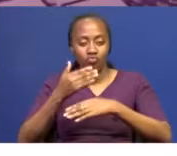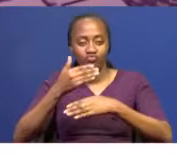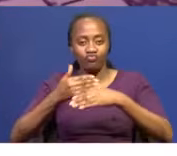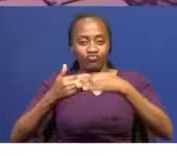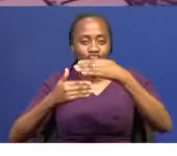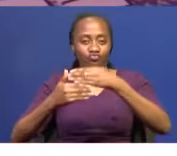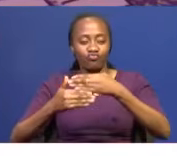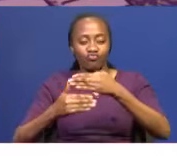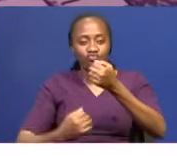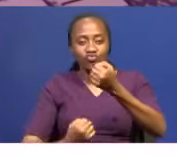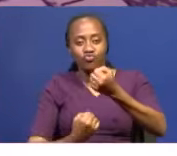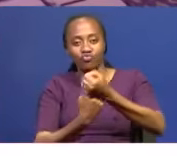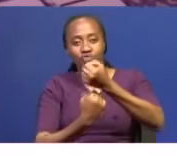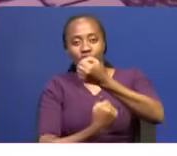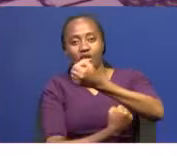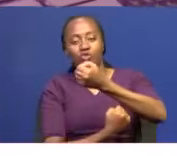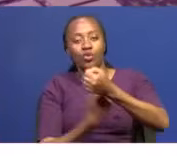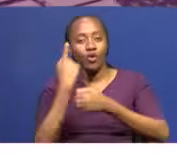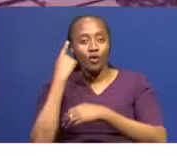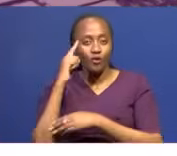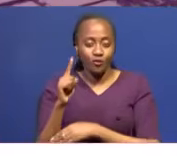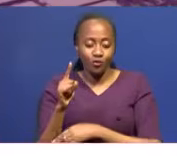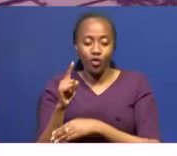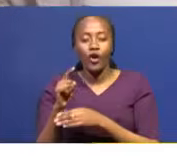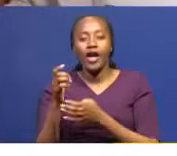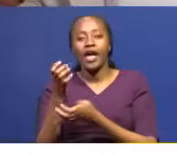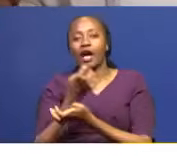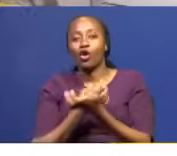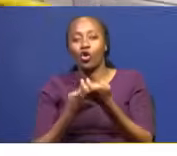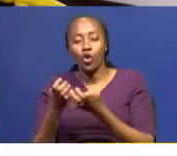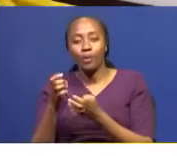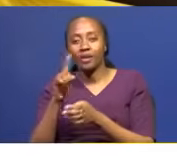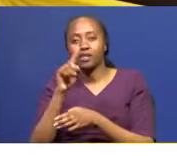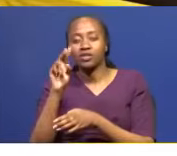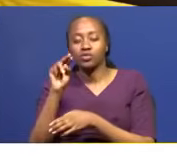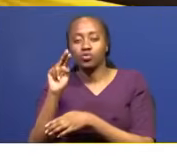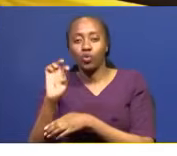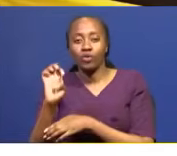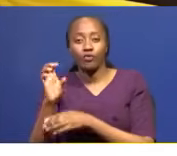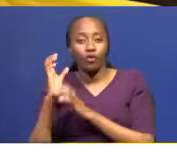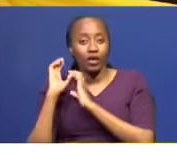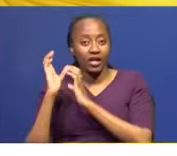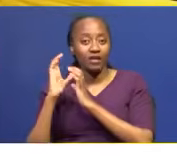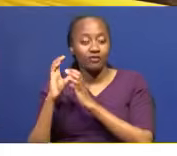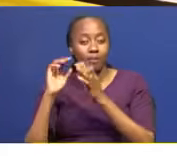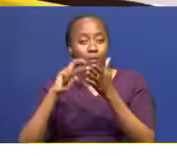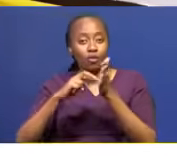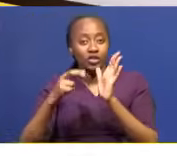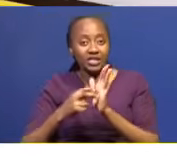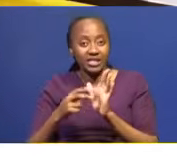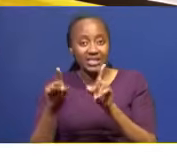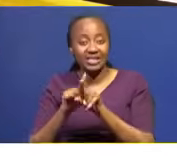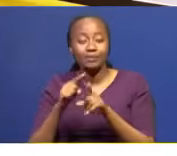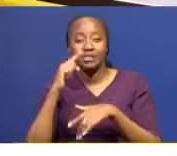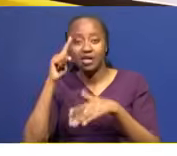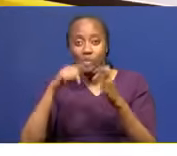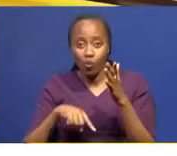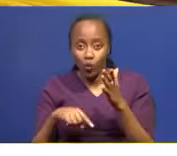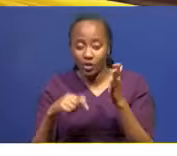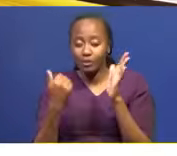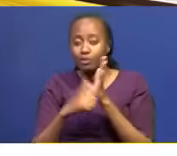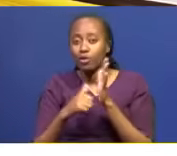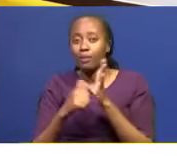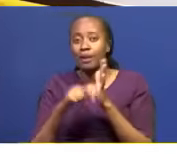Vipingo Special Economic Zone and inspected road projects, the president spoke tough over what he says are troubling reports of